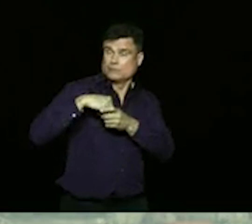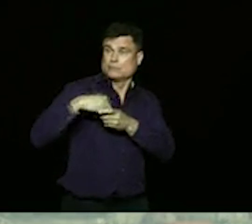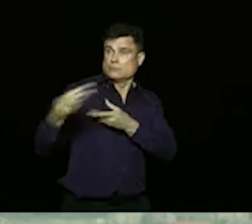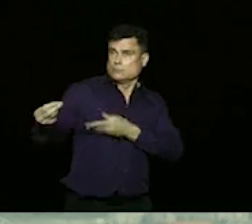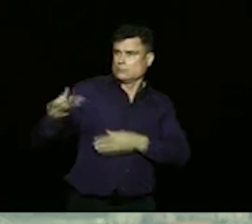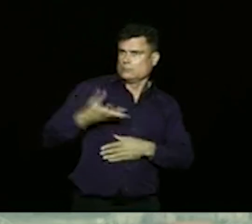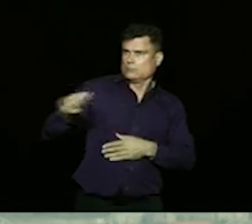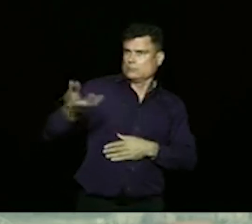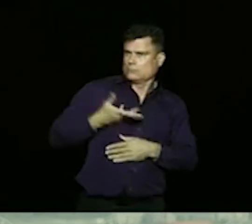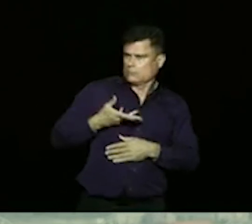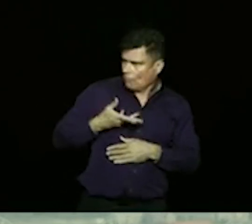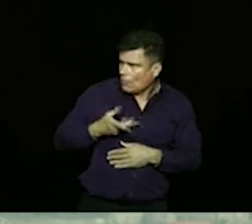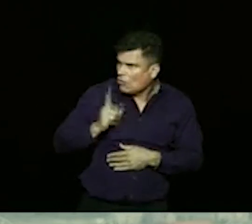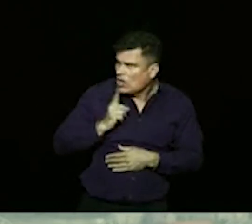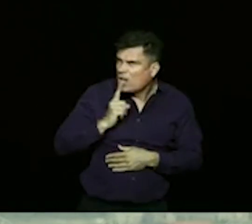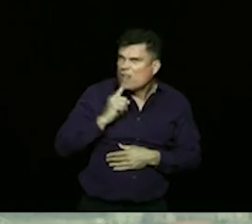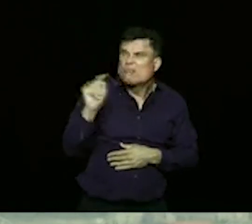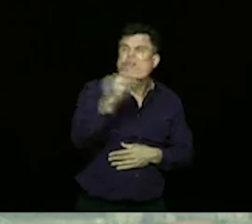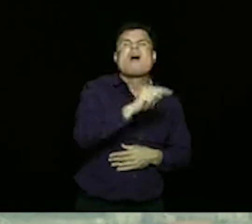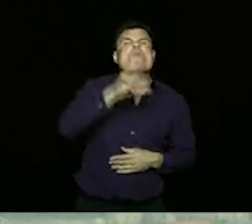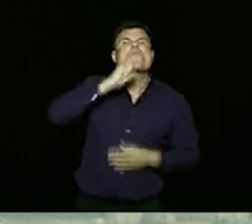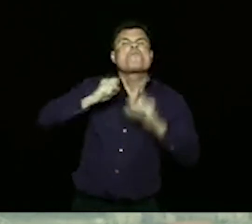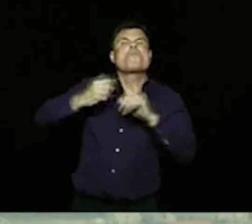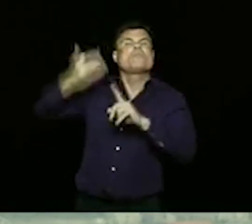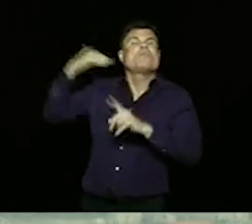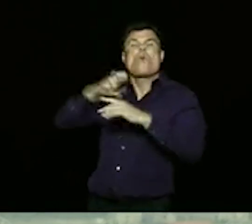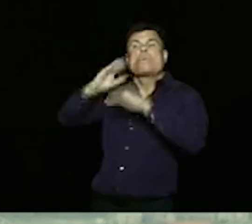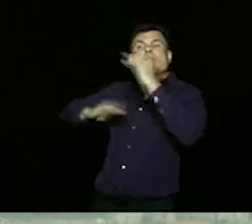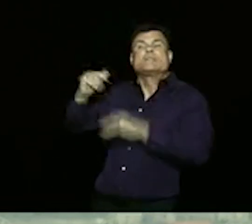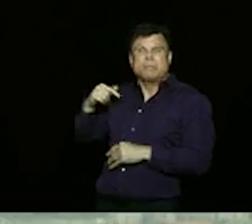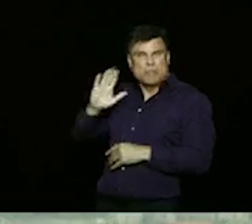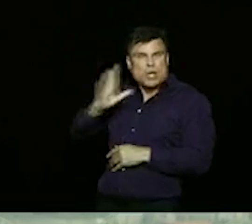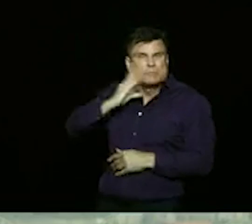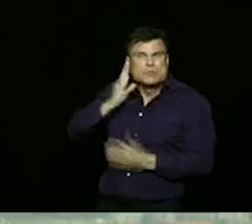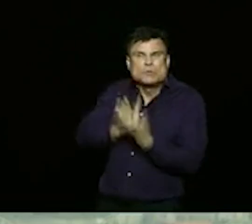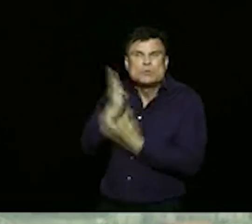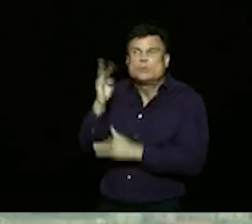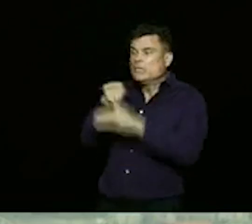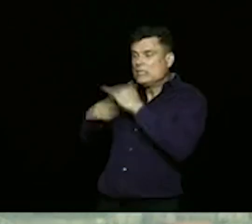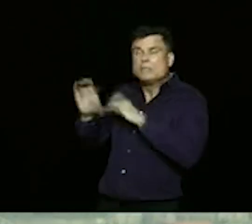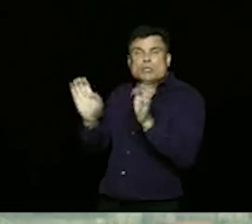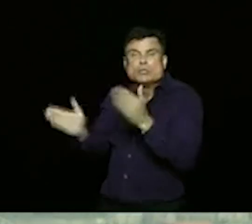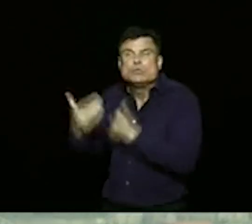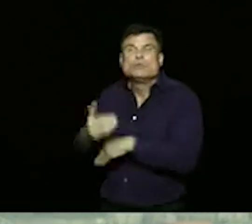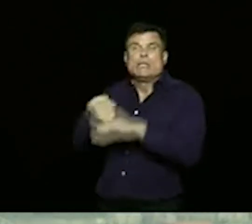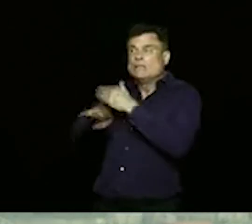First Nations leaders, and Métis leaders and others, of course we hear